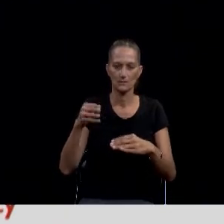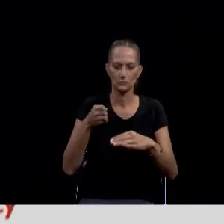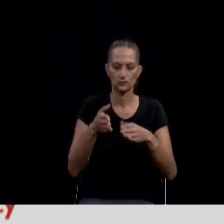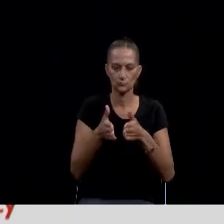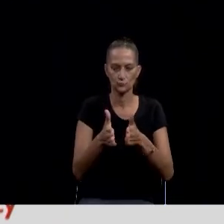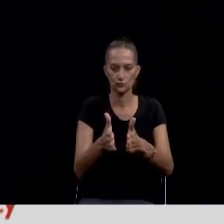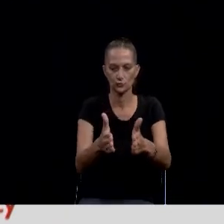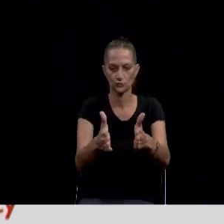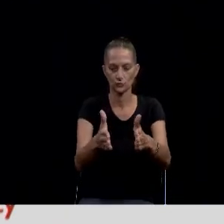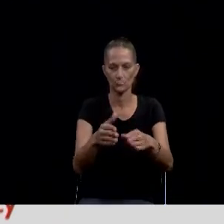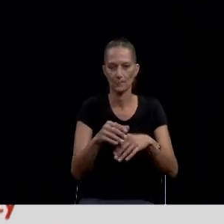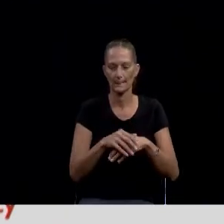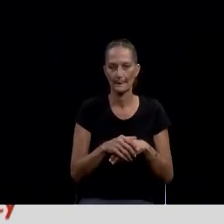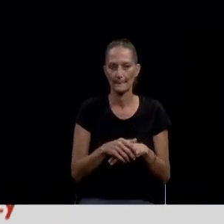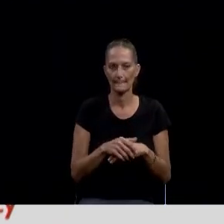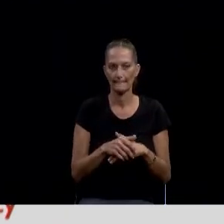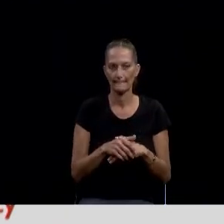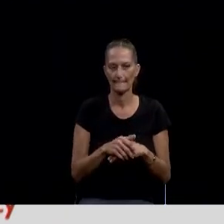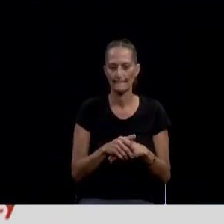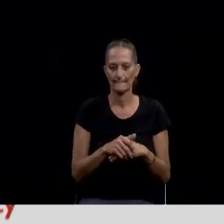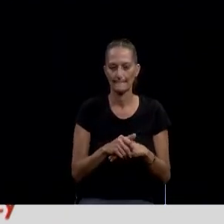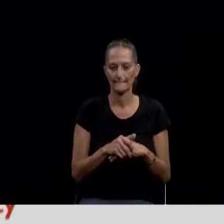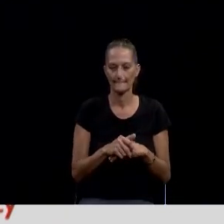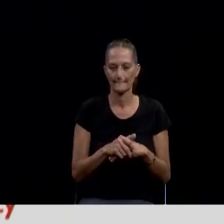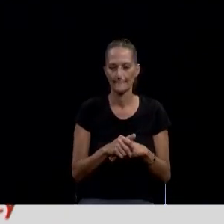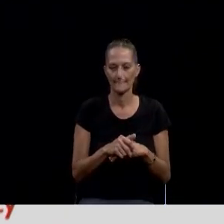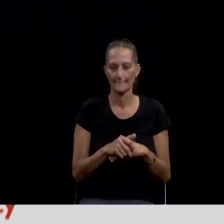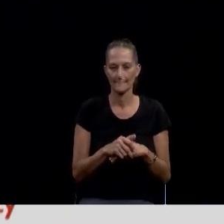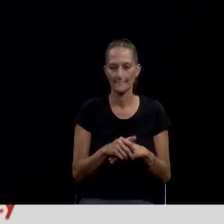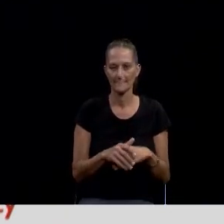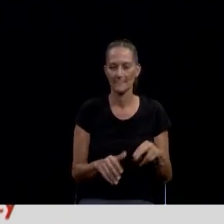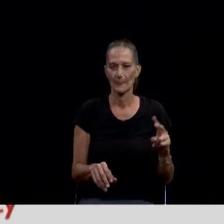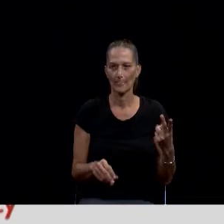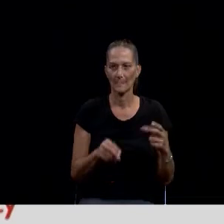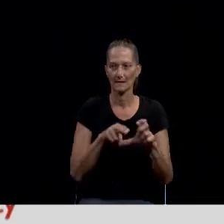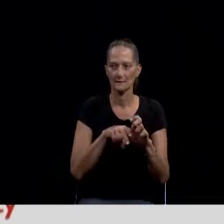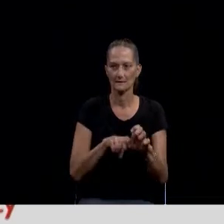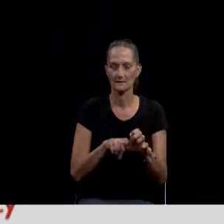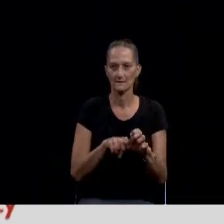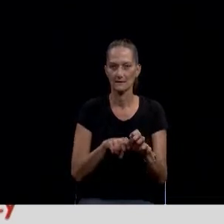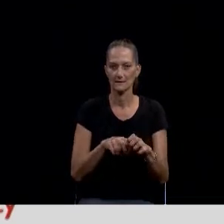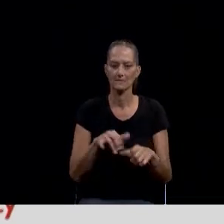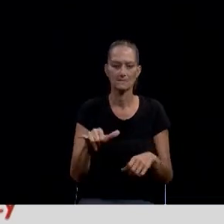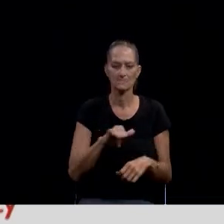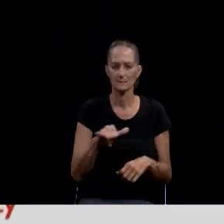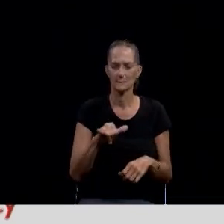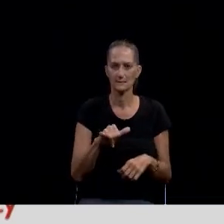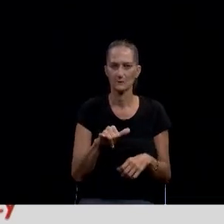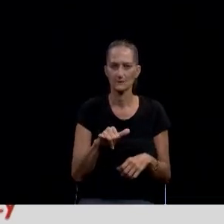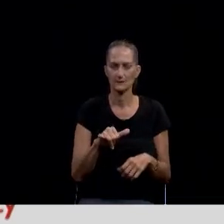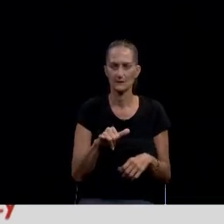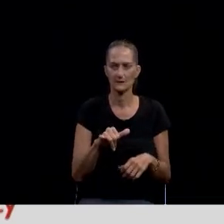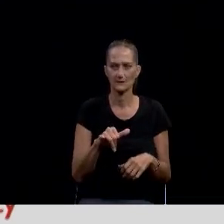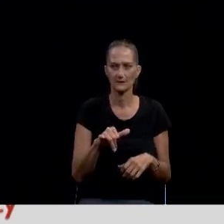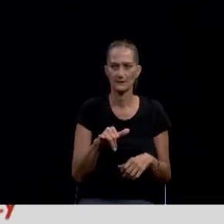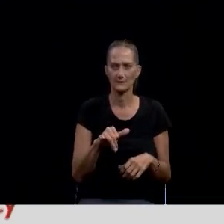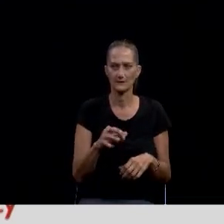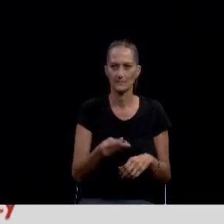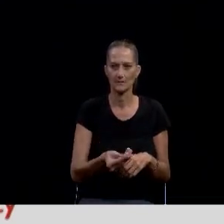The second seating area uses the same materials, but a different pattern for both the seats and the overhead shade structure.